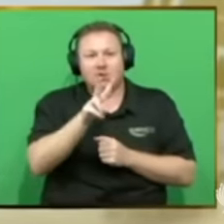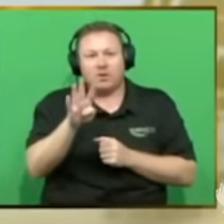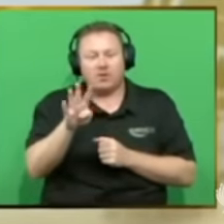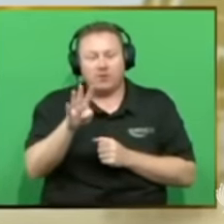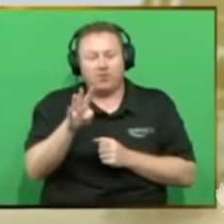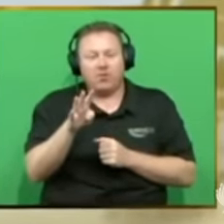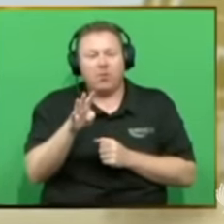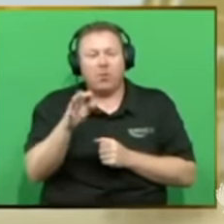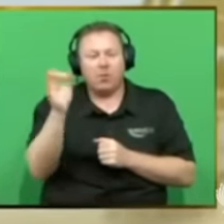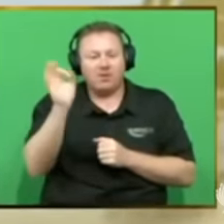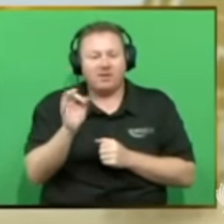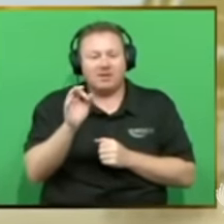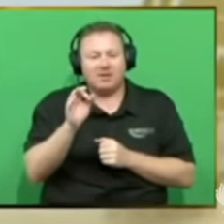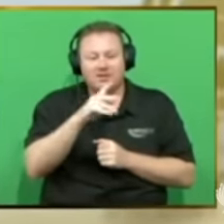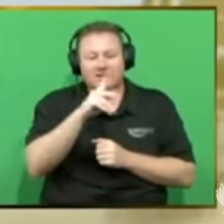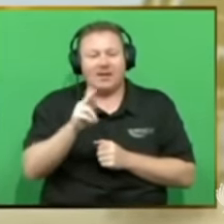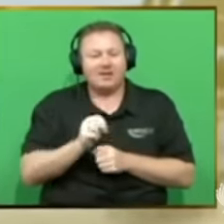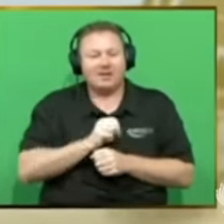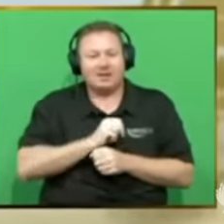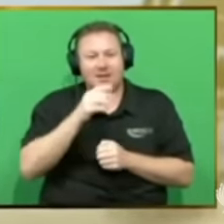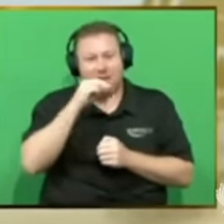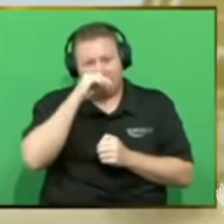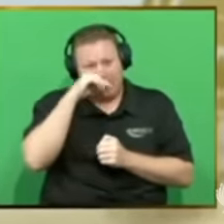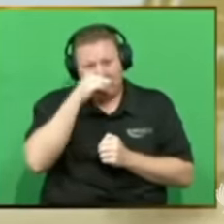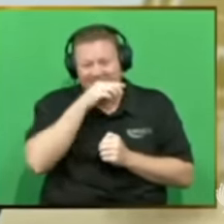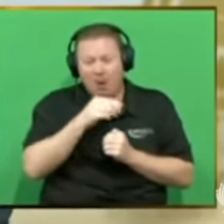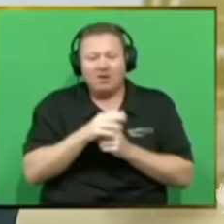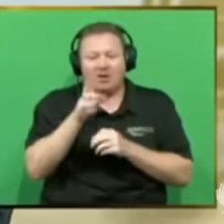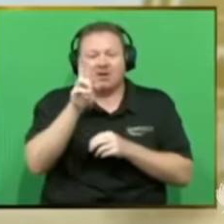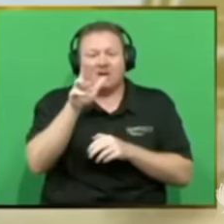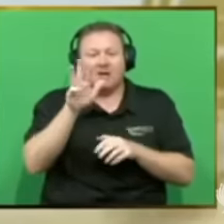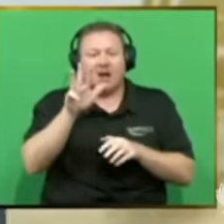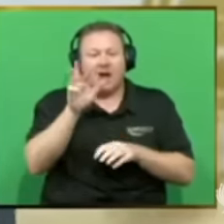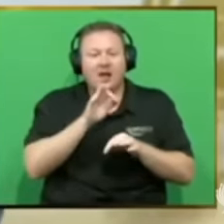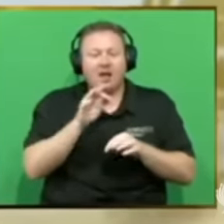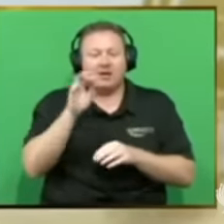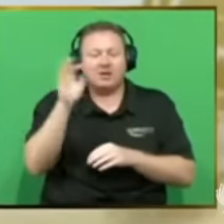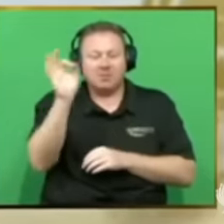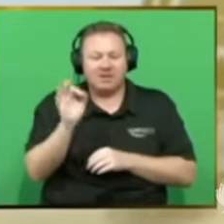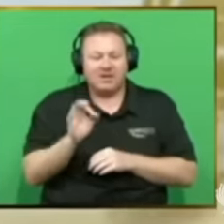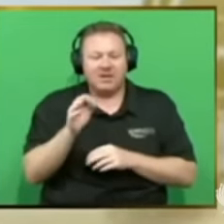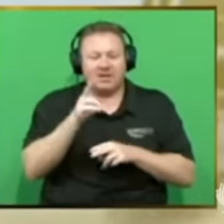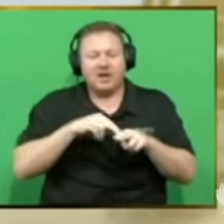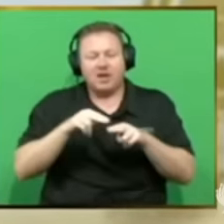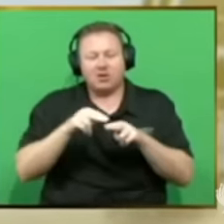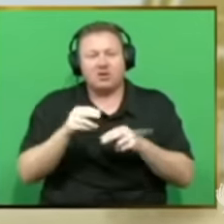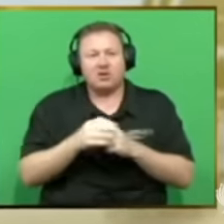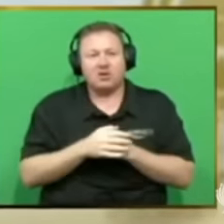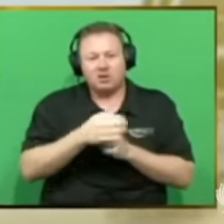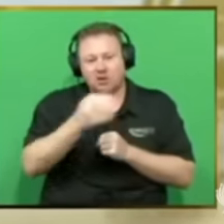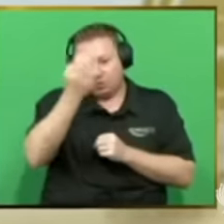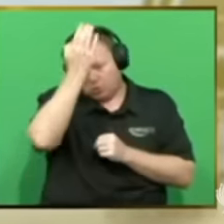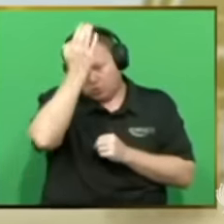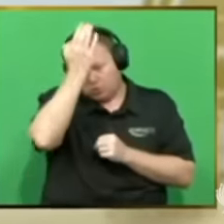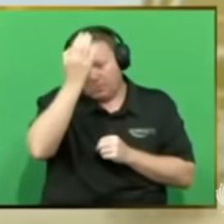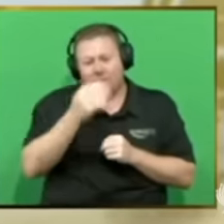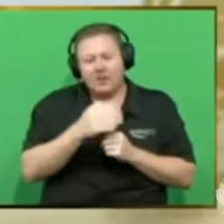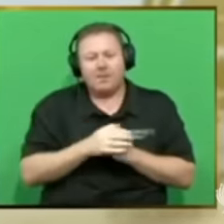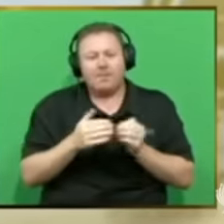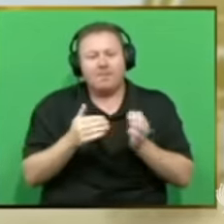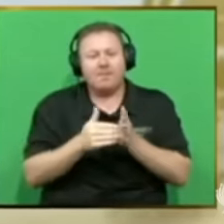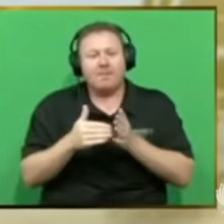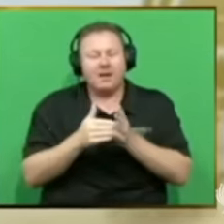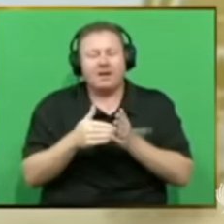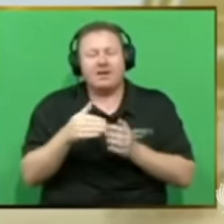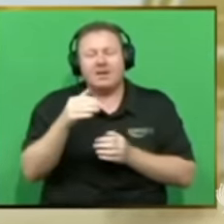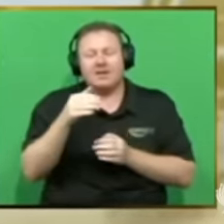24% in KwaZulu-Natal and at 9% nationally. It is clear that Zuma took millions of ANC